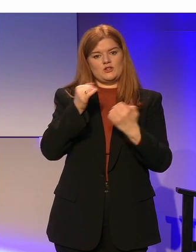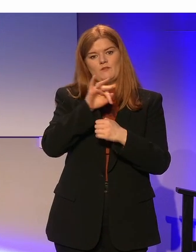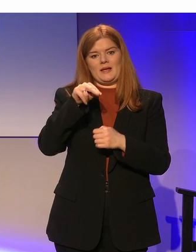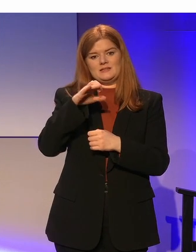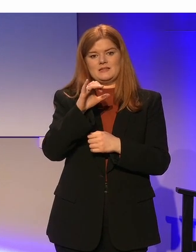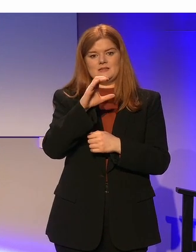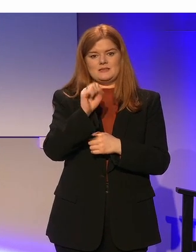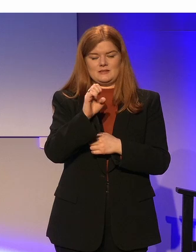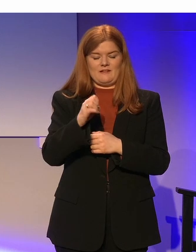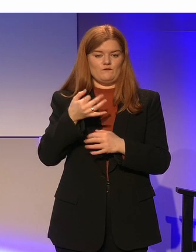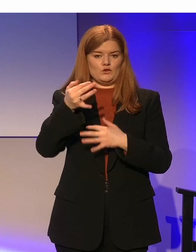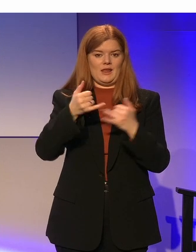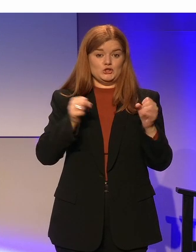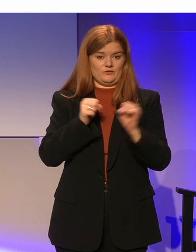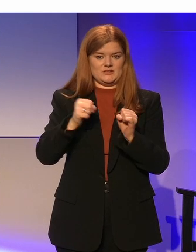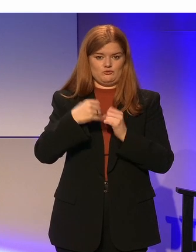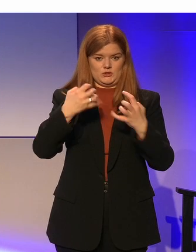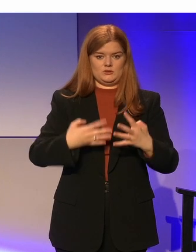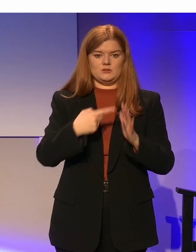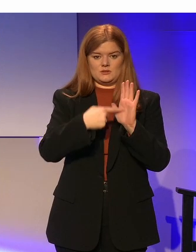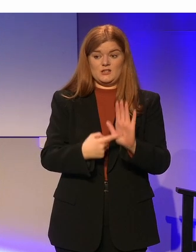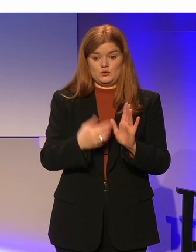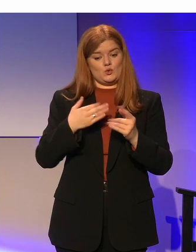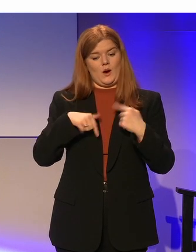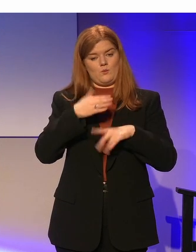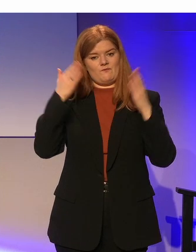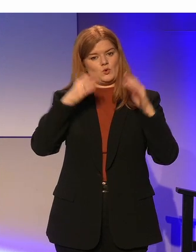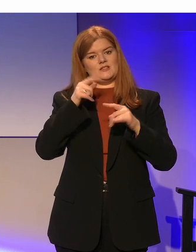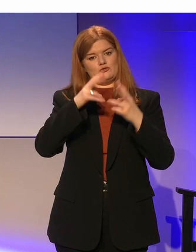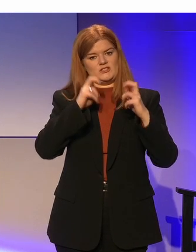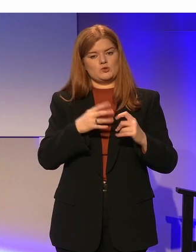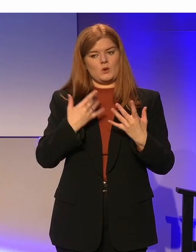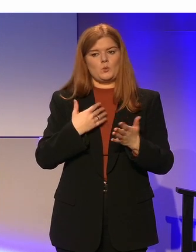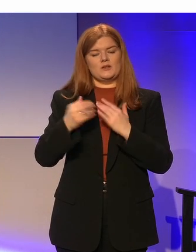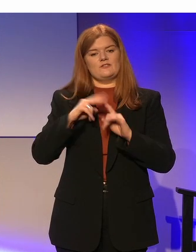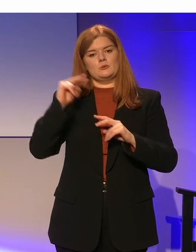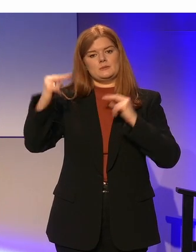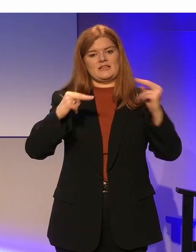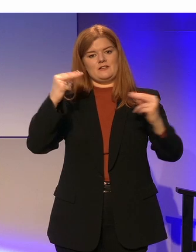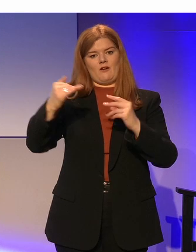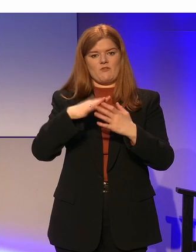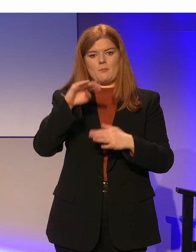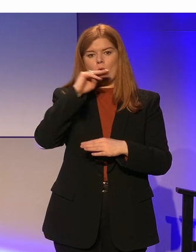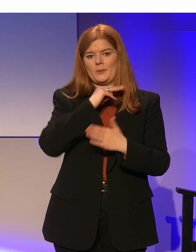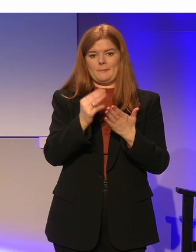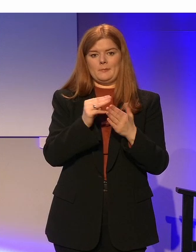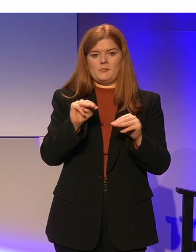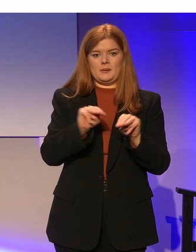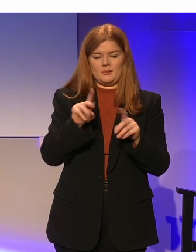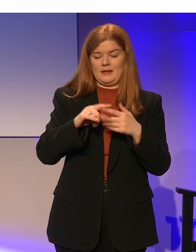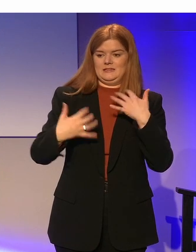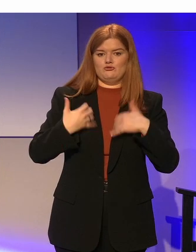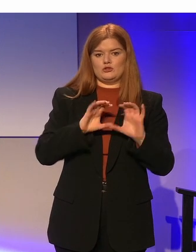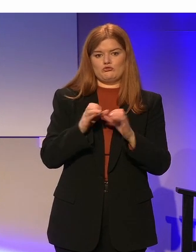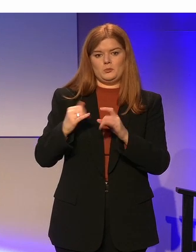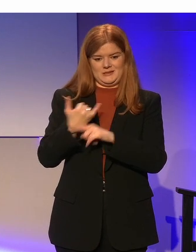NCSE's frontline services, and the focus of this study has been perceptions of key actors and